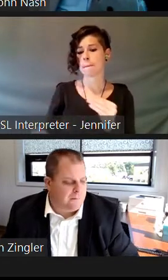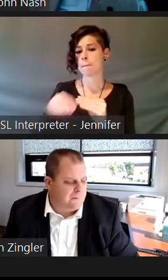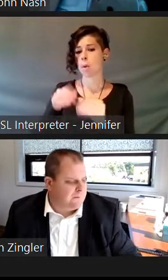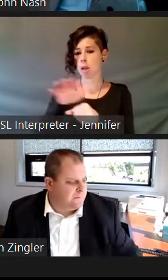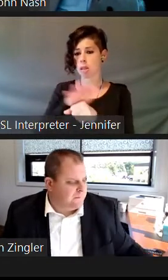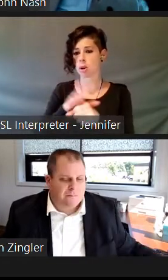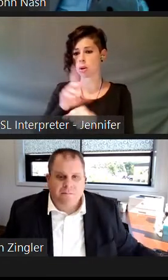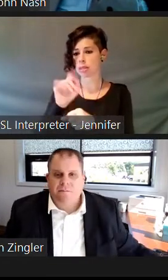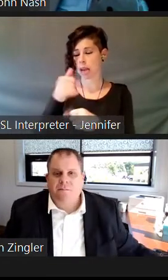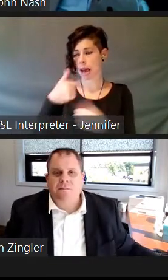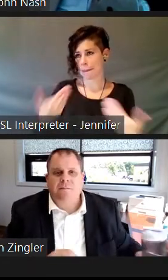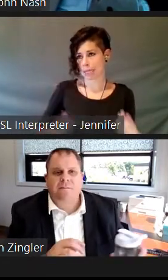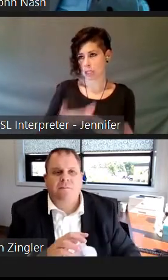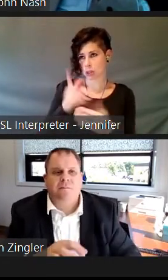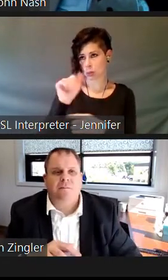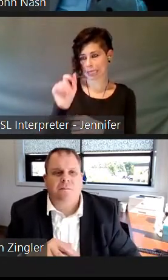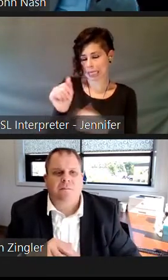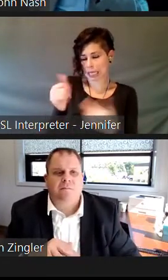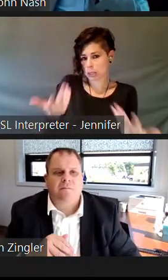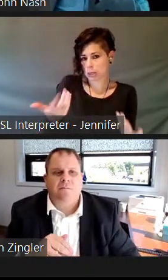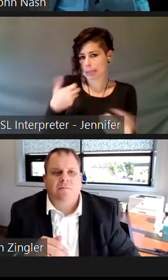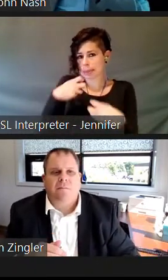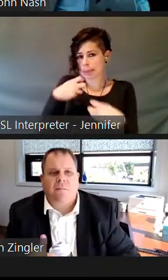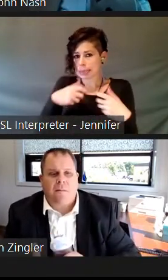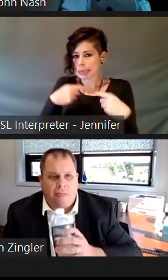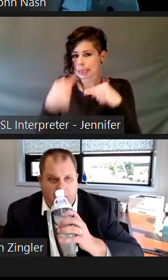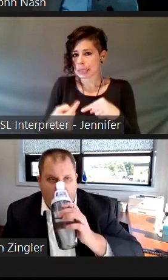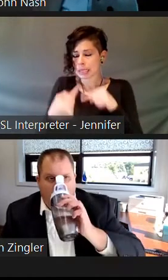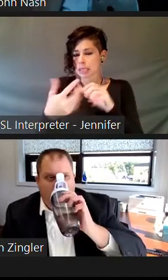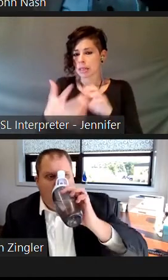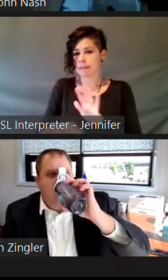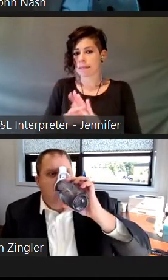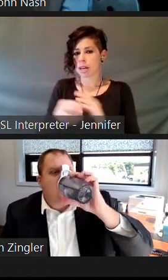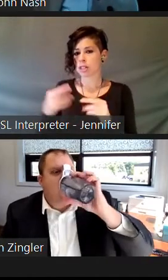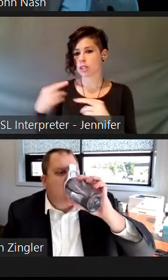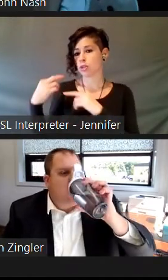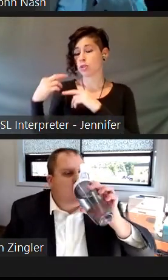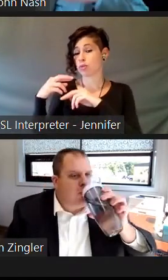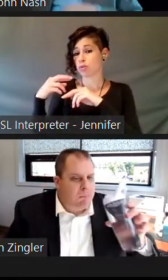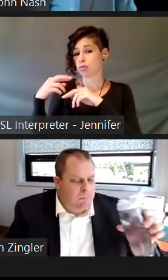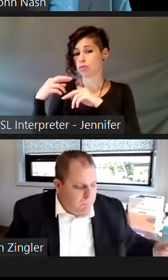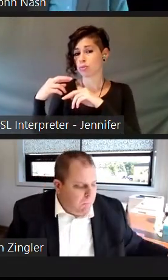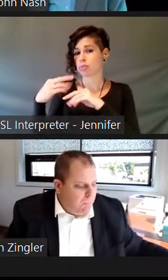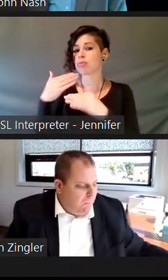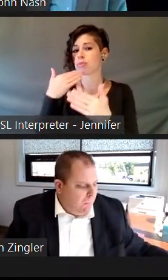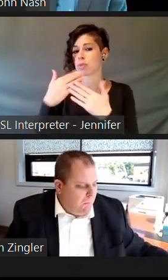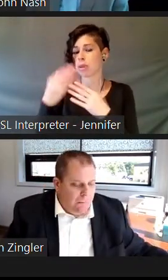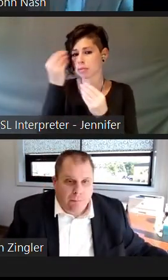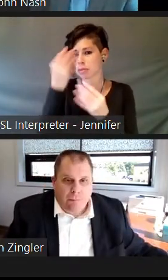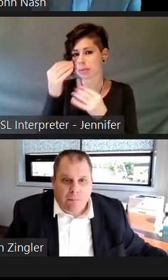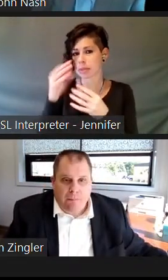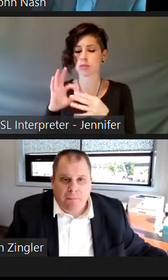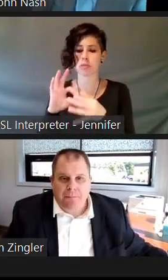for example, and I have a hard time trying to find reliable COVID-19 vaccine and IDD data.